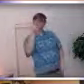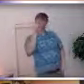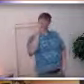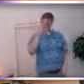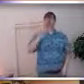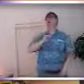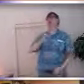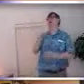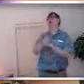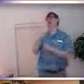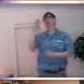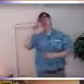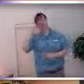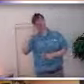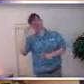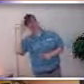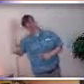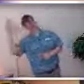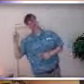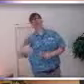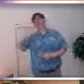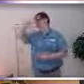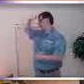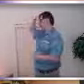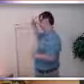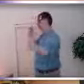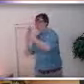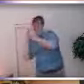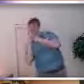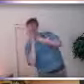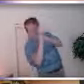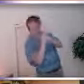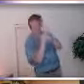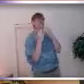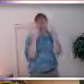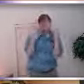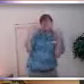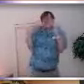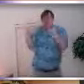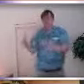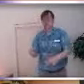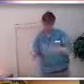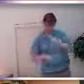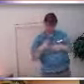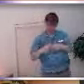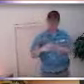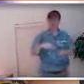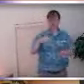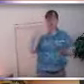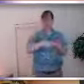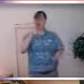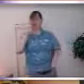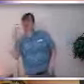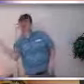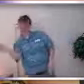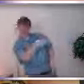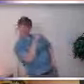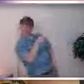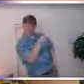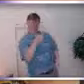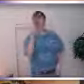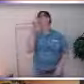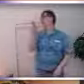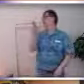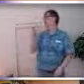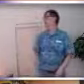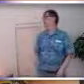And when you know, you can see it in the hateful person. Who they are. Now